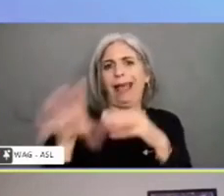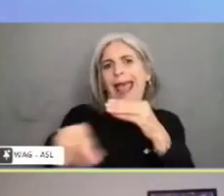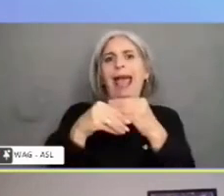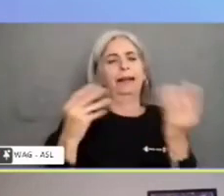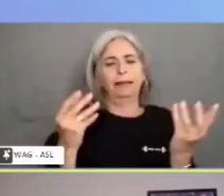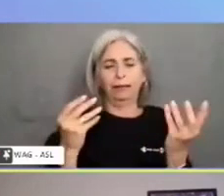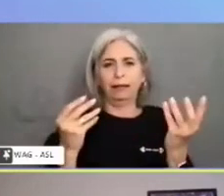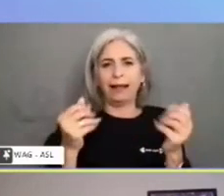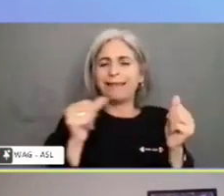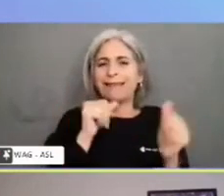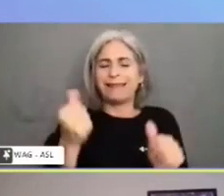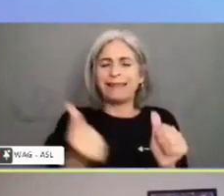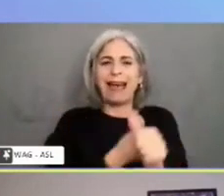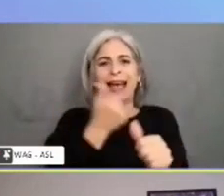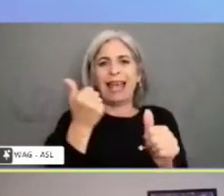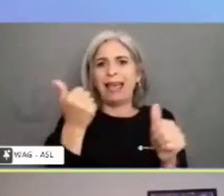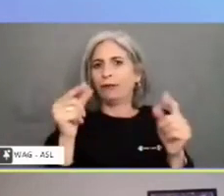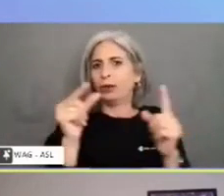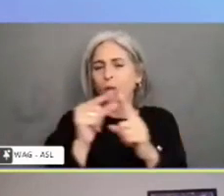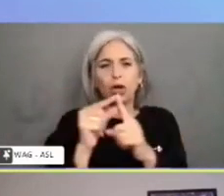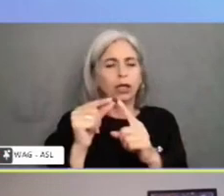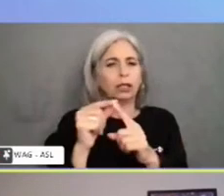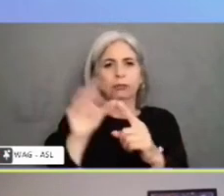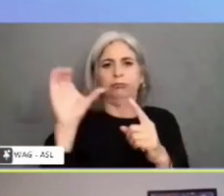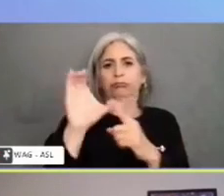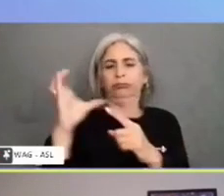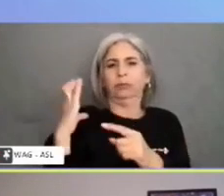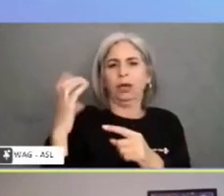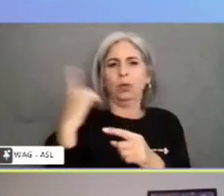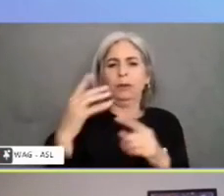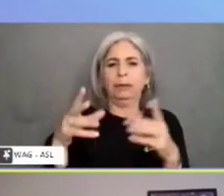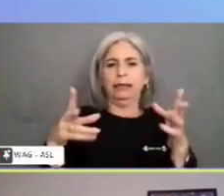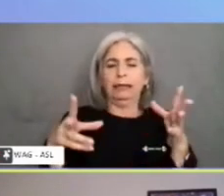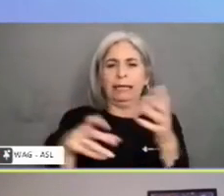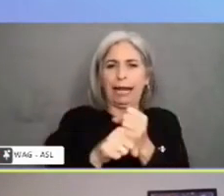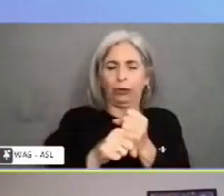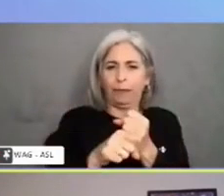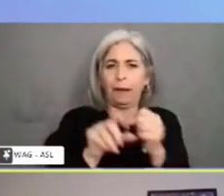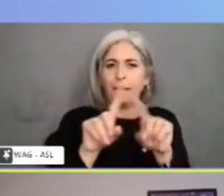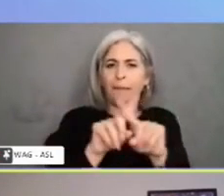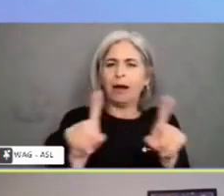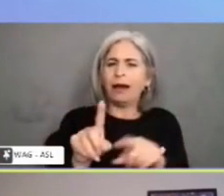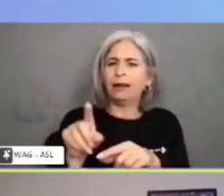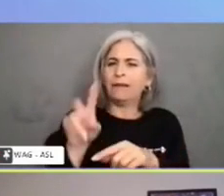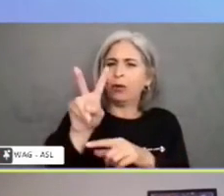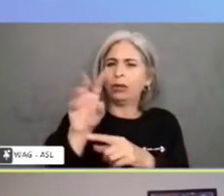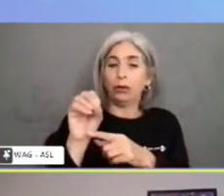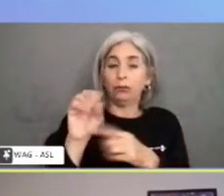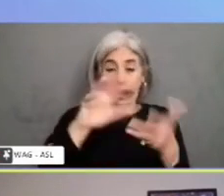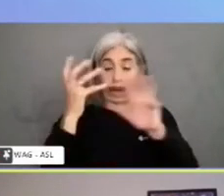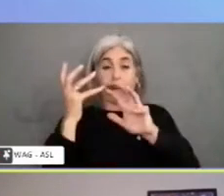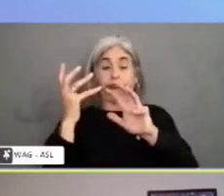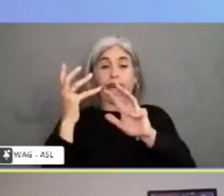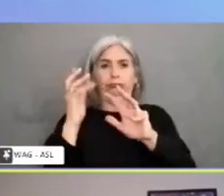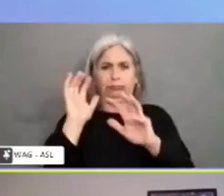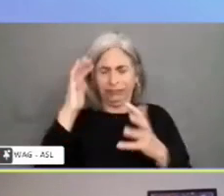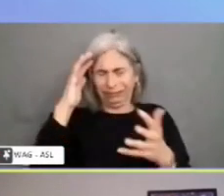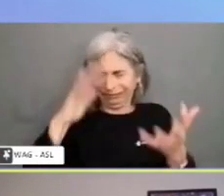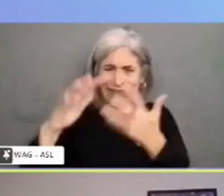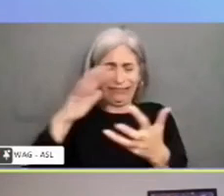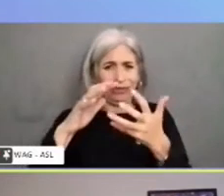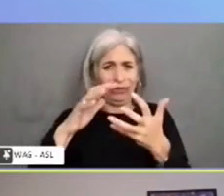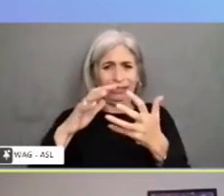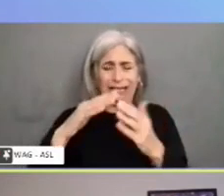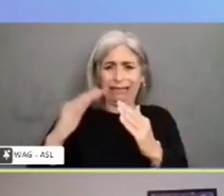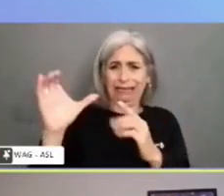word that's uppercase is going to be announced as an acronym, but in this case, voiceover is actually tripped up because it's receiving capital A,